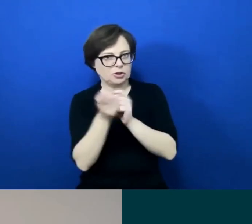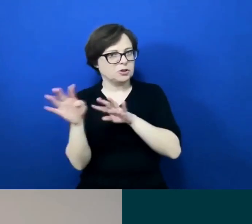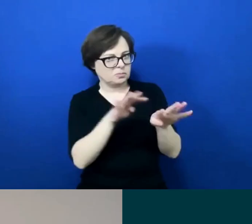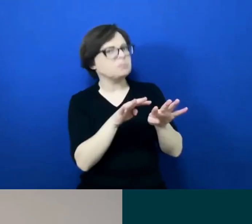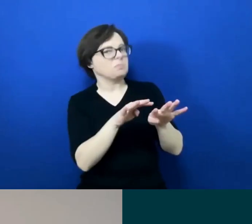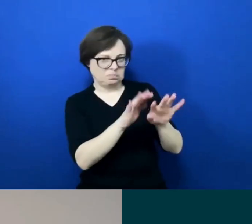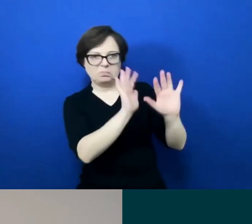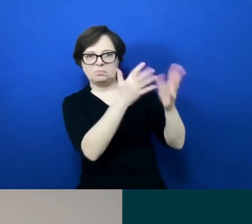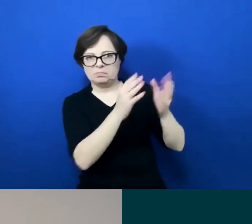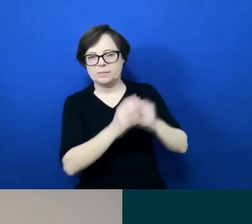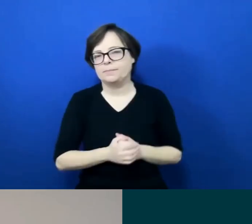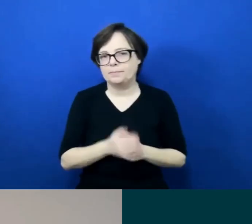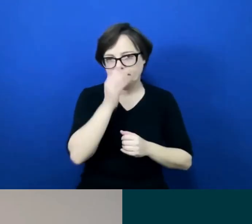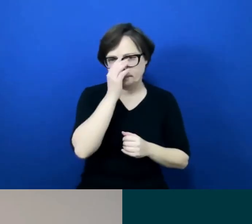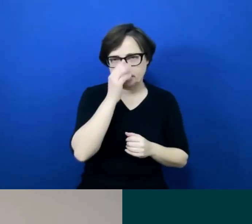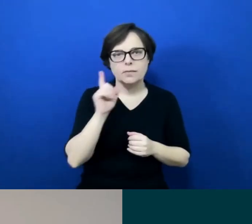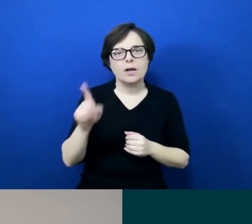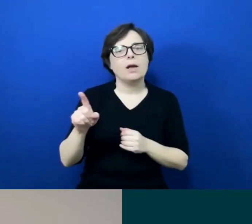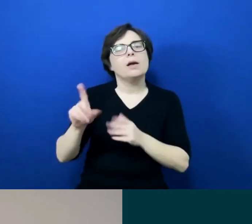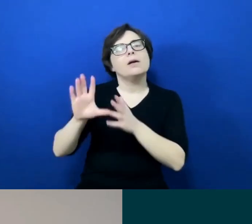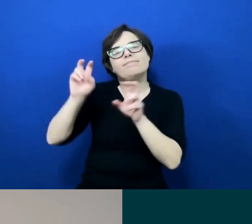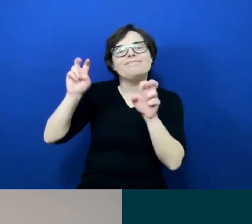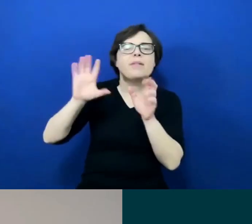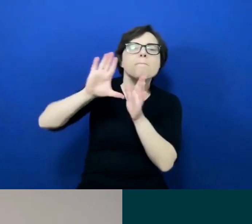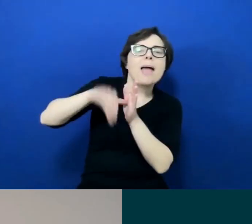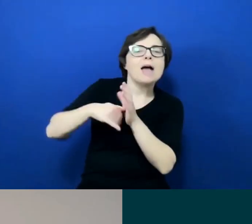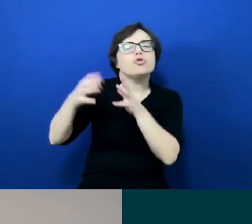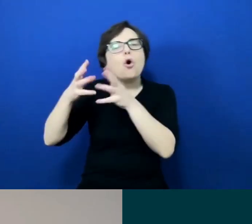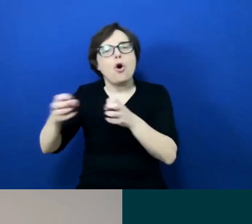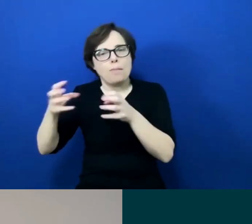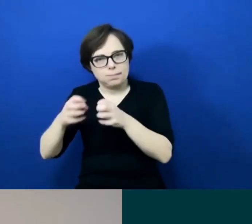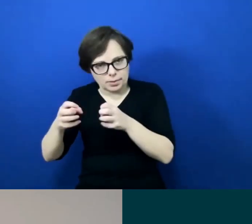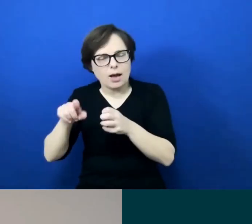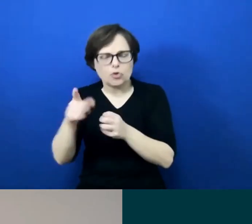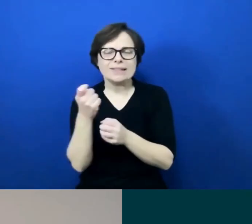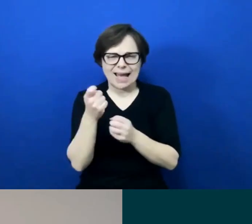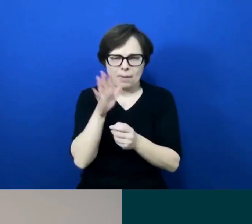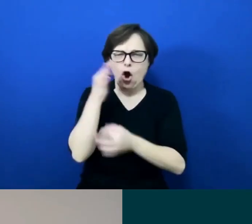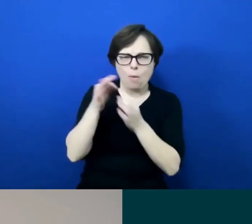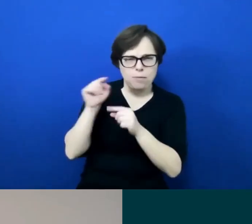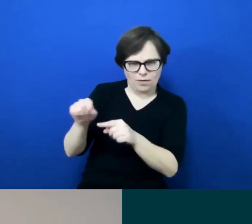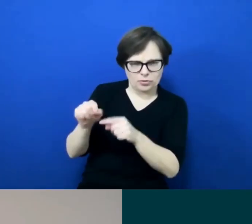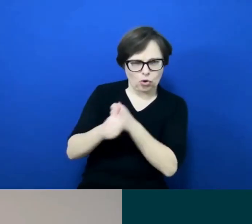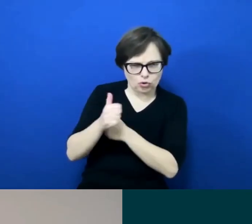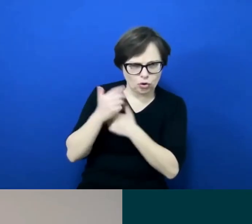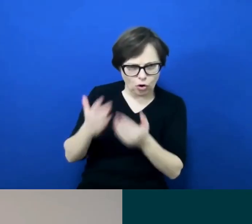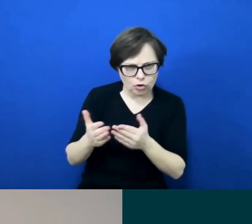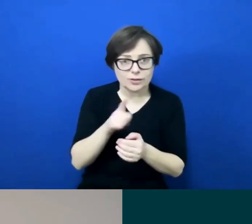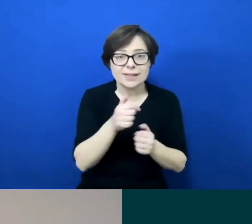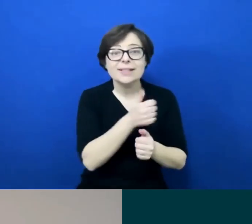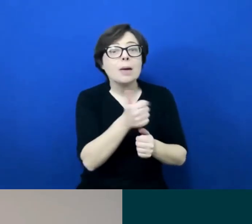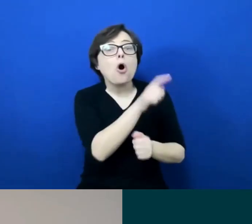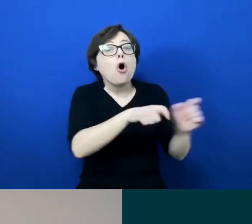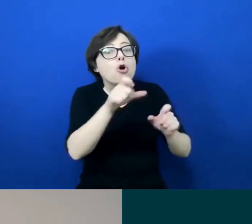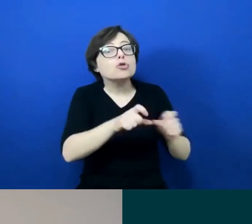and this Garden City title is more and more true. Well, I'll